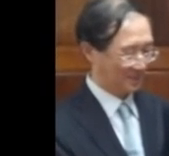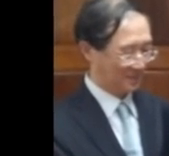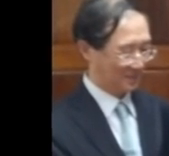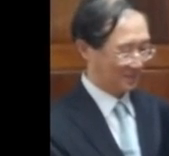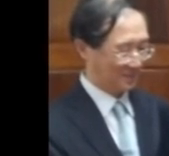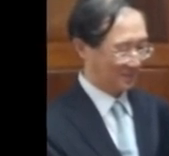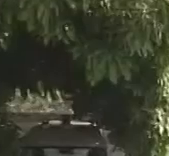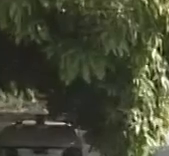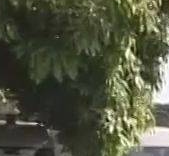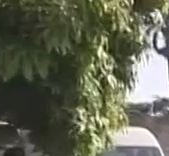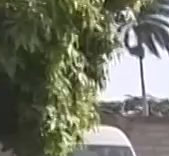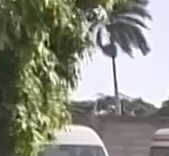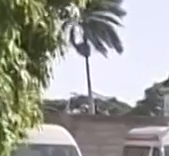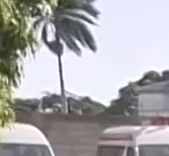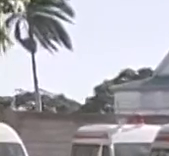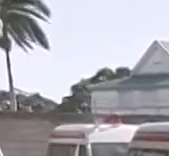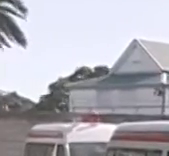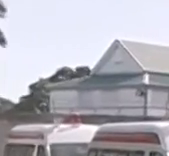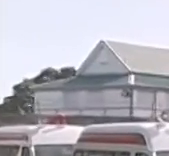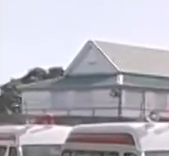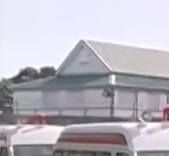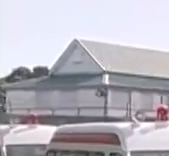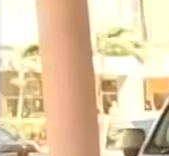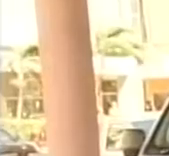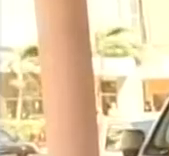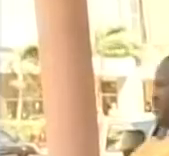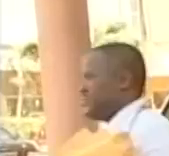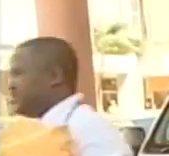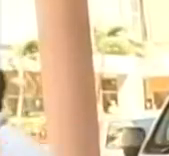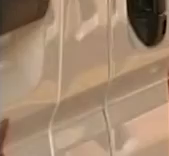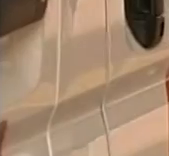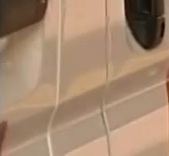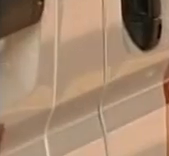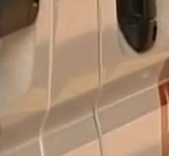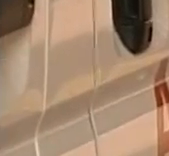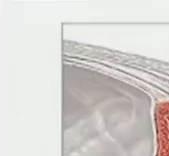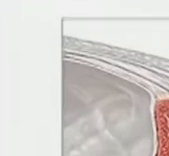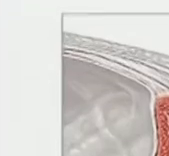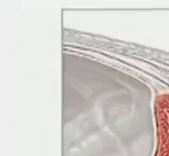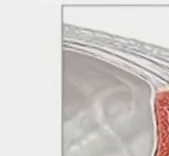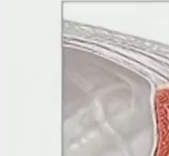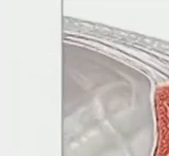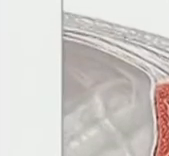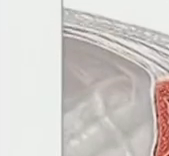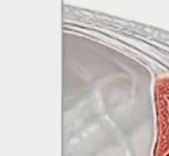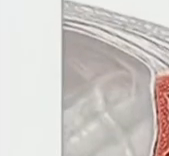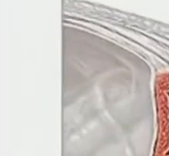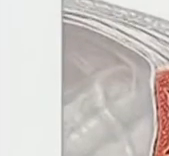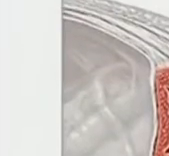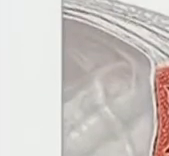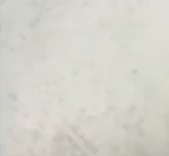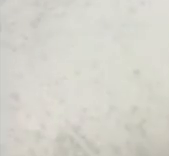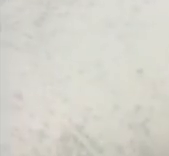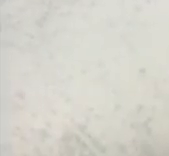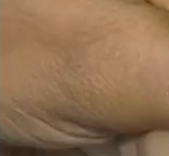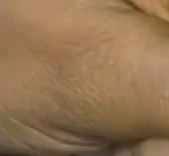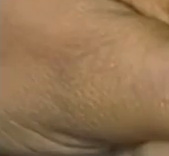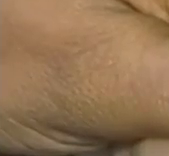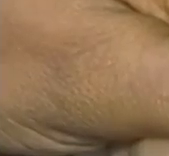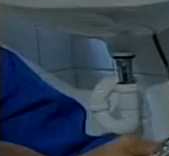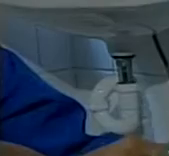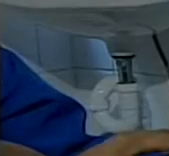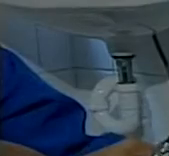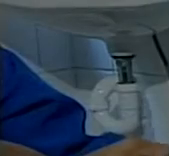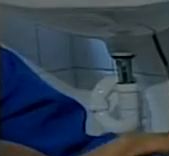Western Jamaica. Meanwhile, 16 new ambulances will be bought. Illnesses such as cancer,